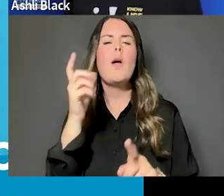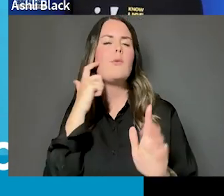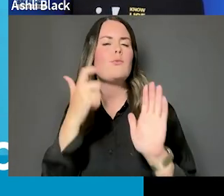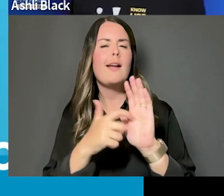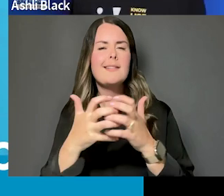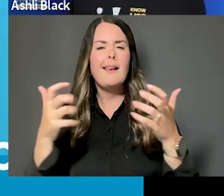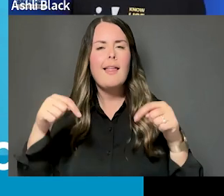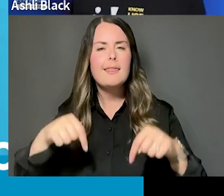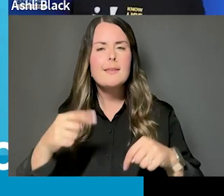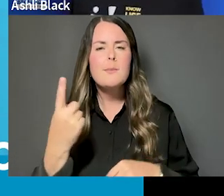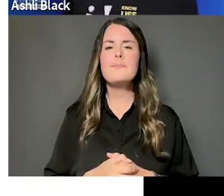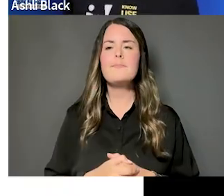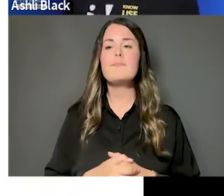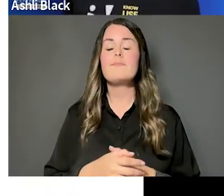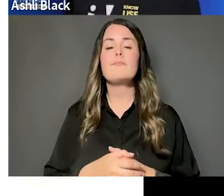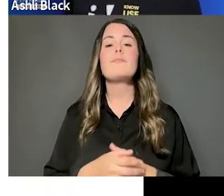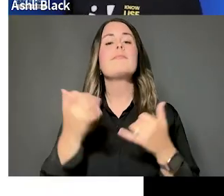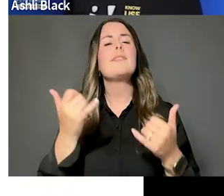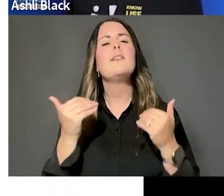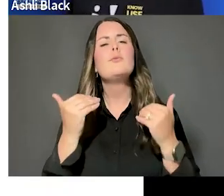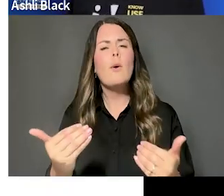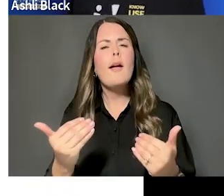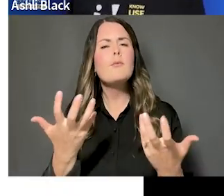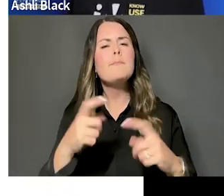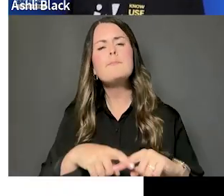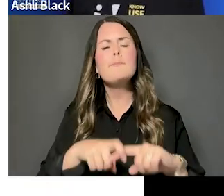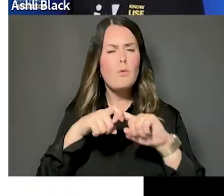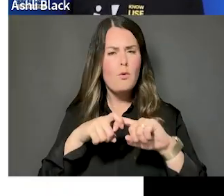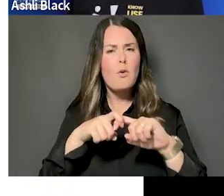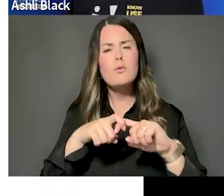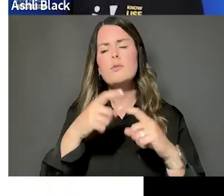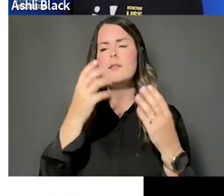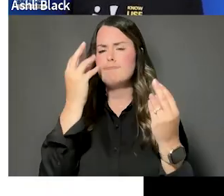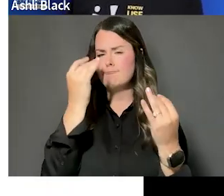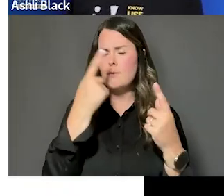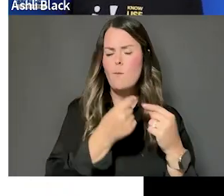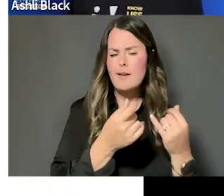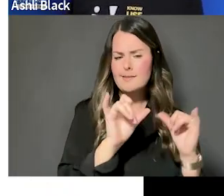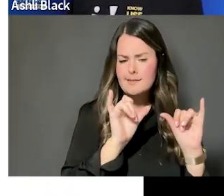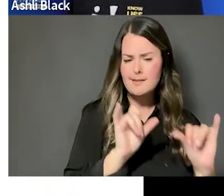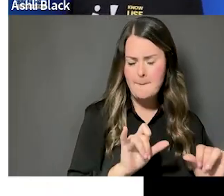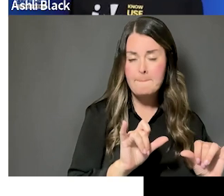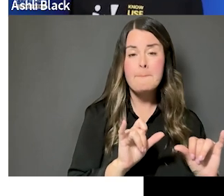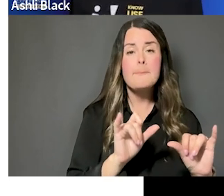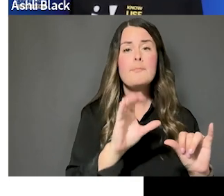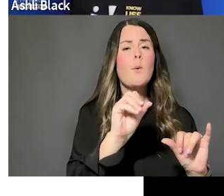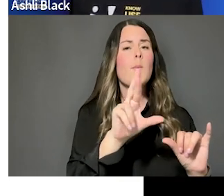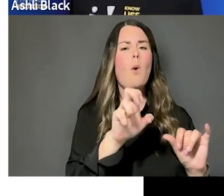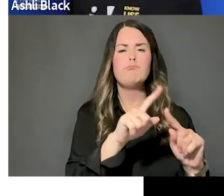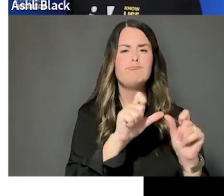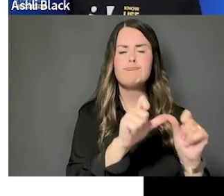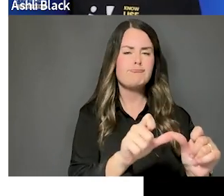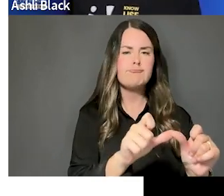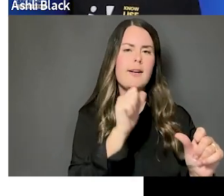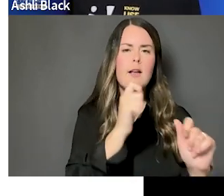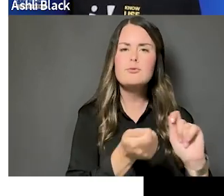this version. With that in mind, I invite you to pause and ground yourself in what's staying the same. The core